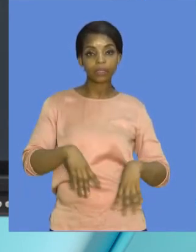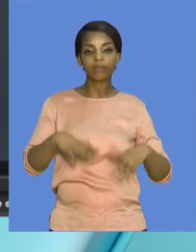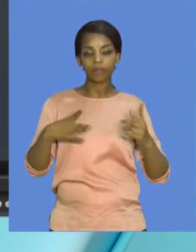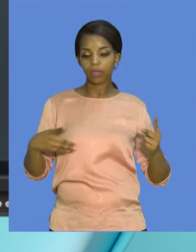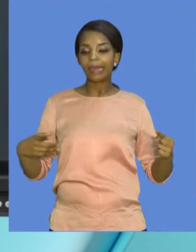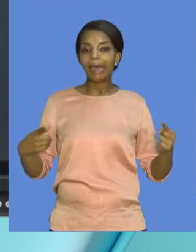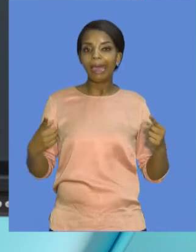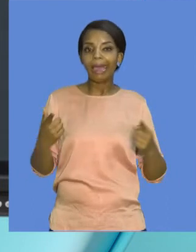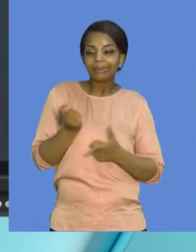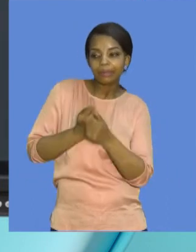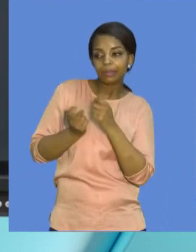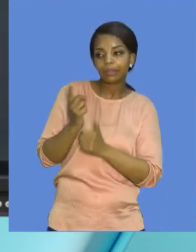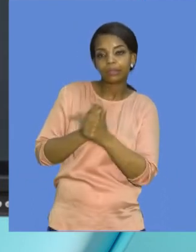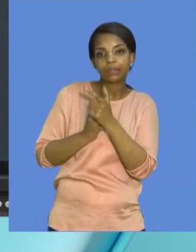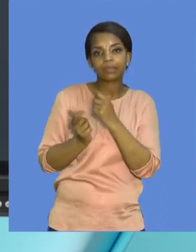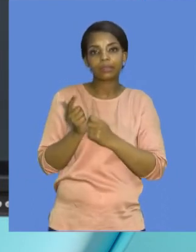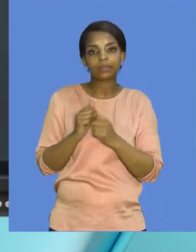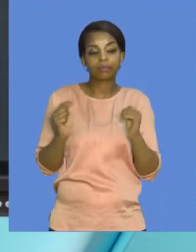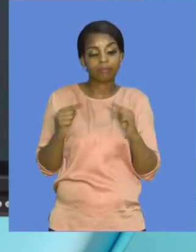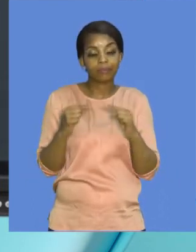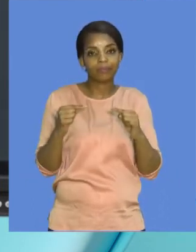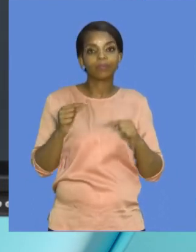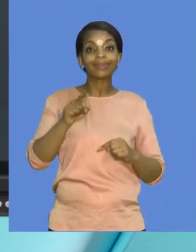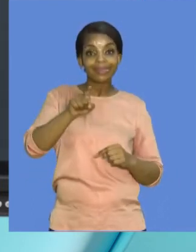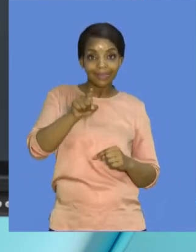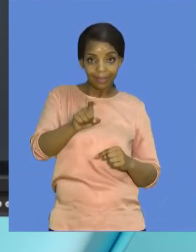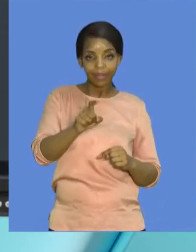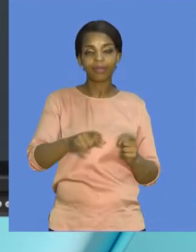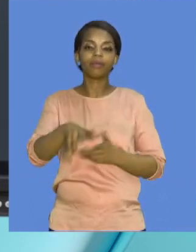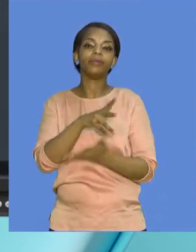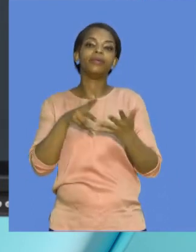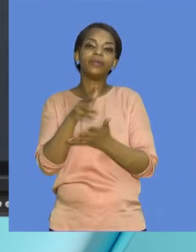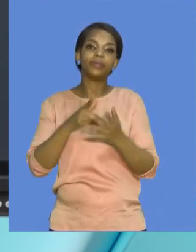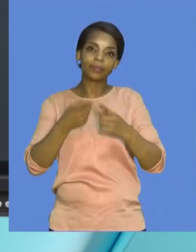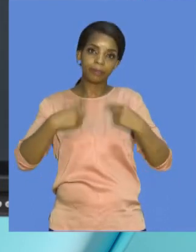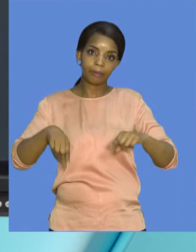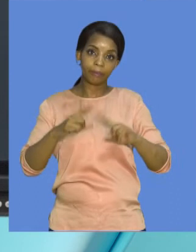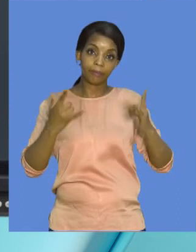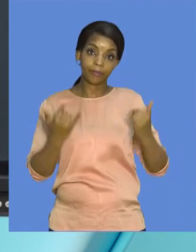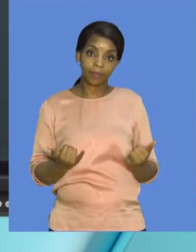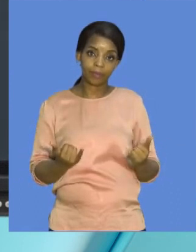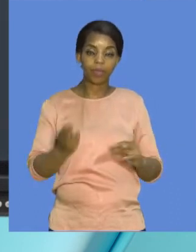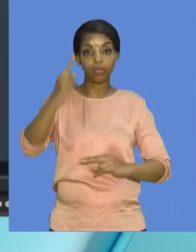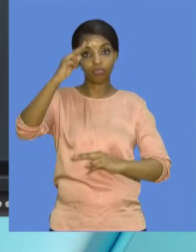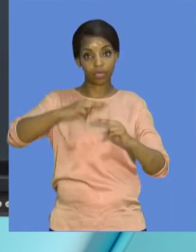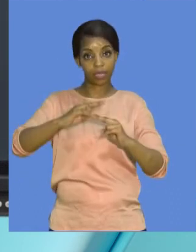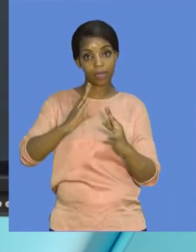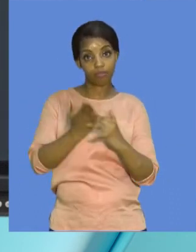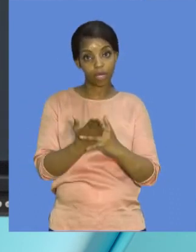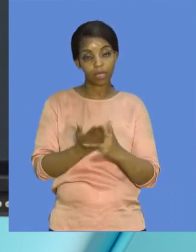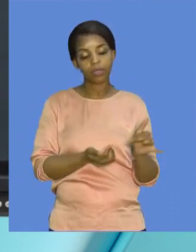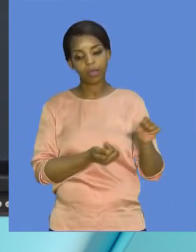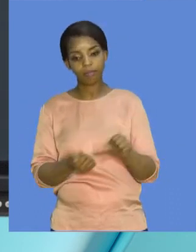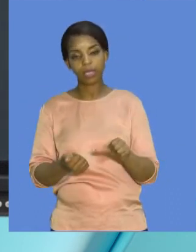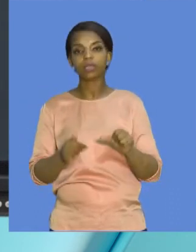force will exist between them. So that's the gist of our discussion. Having said that, I think we'll take a short breather and then